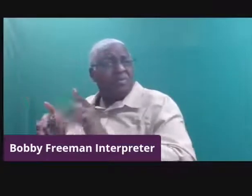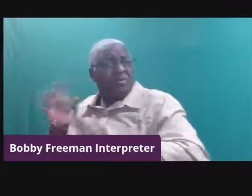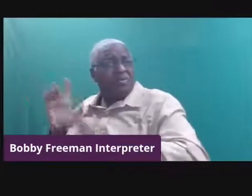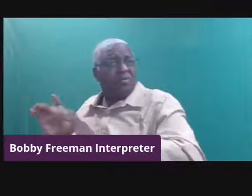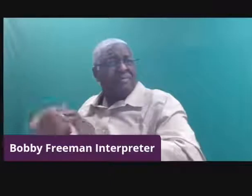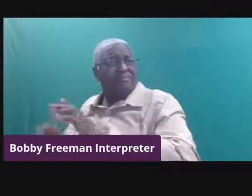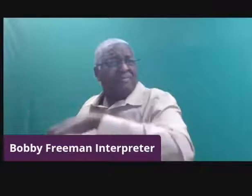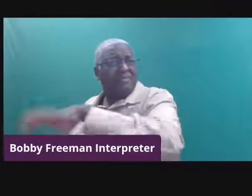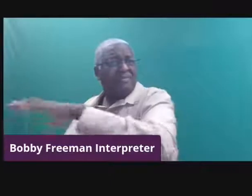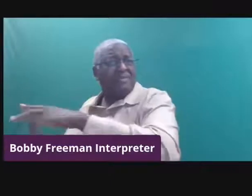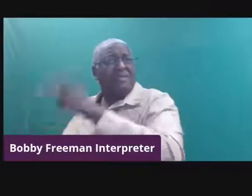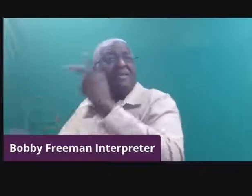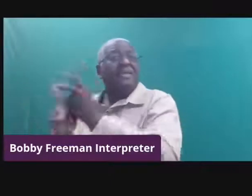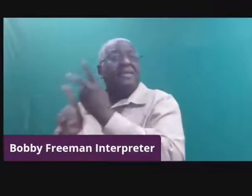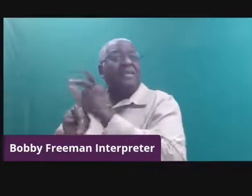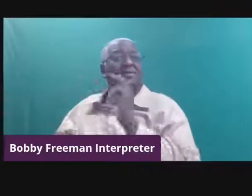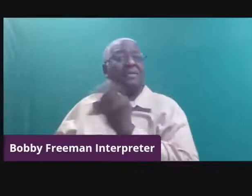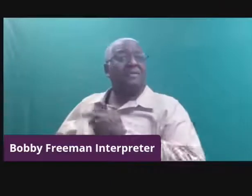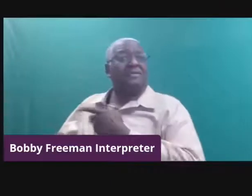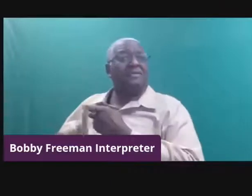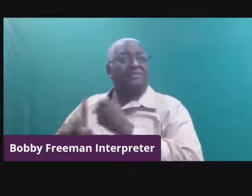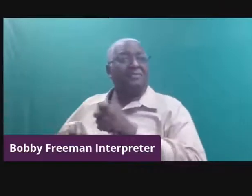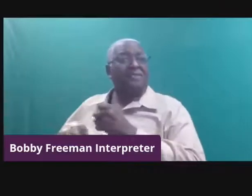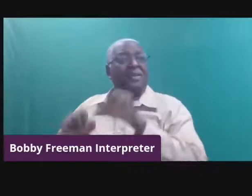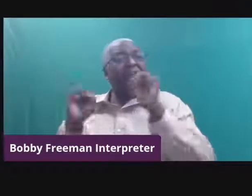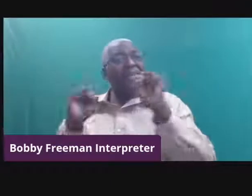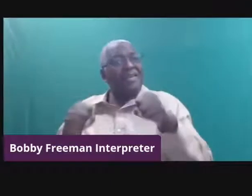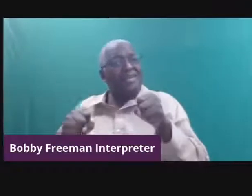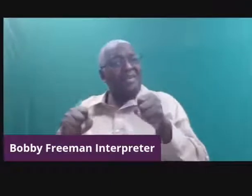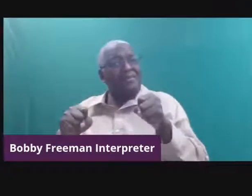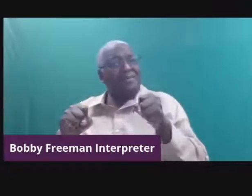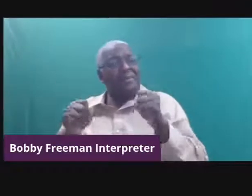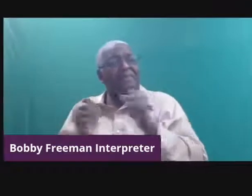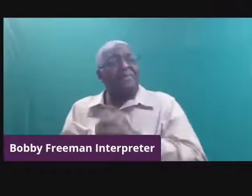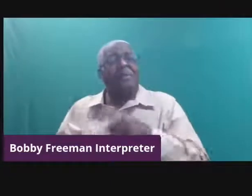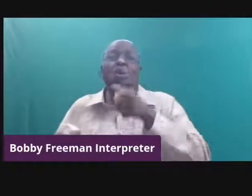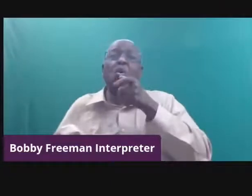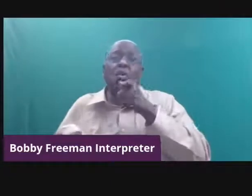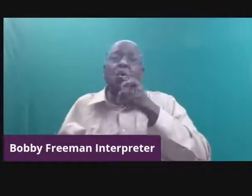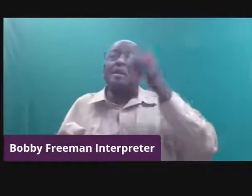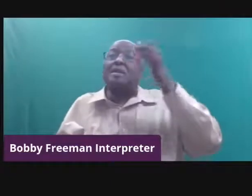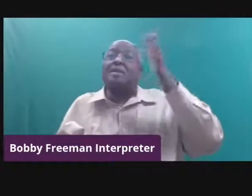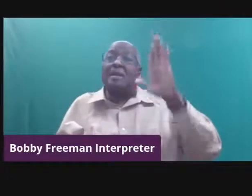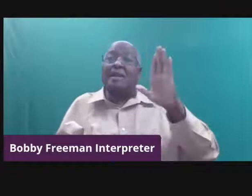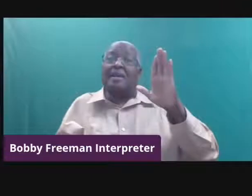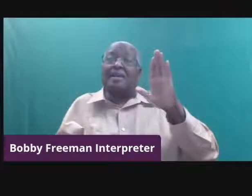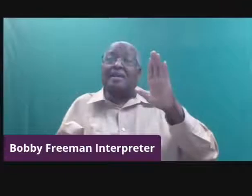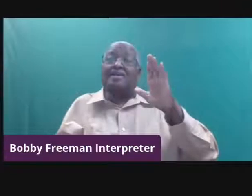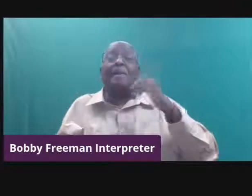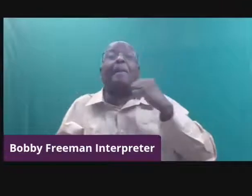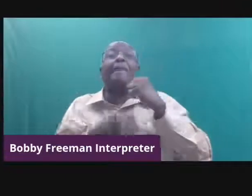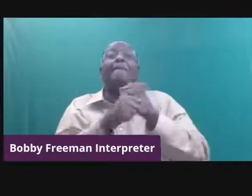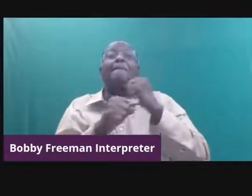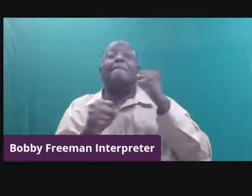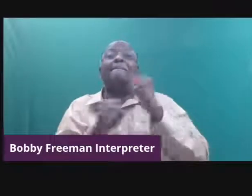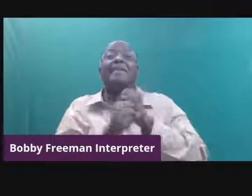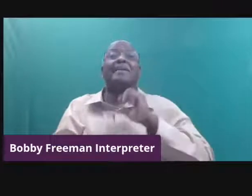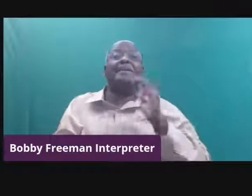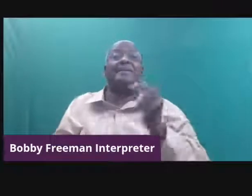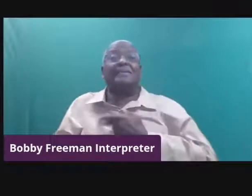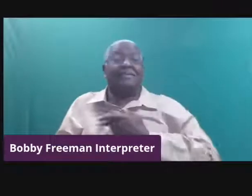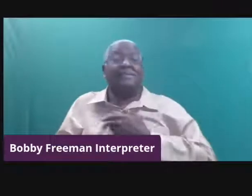us, keep us from being able to be who God created us to be, to walk